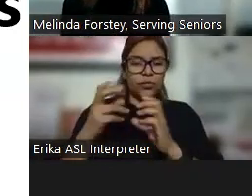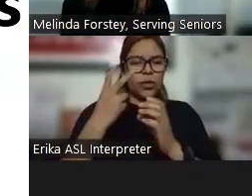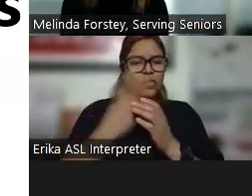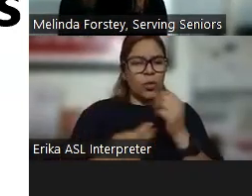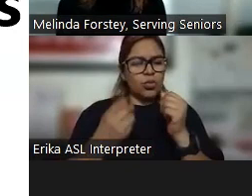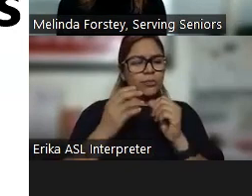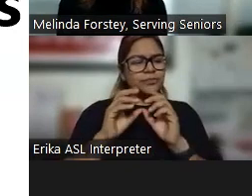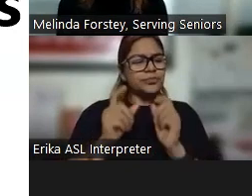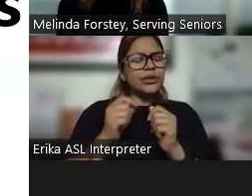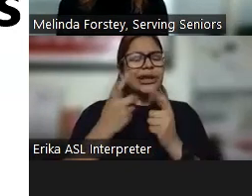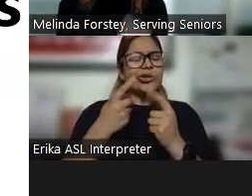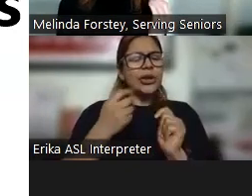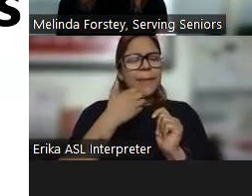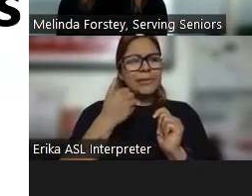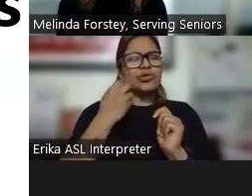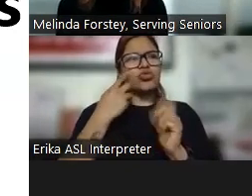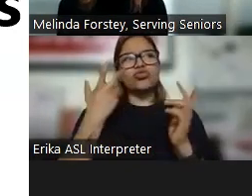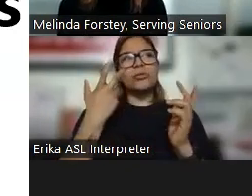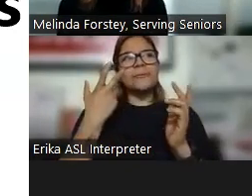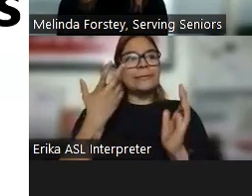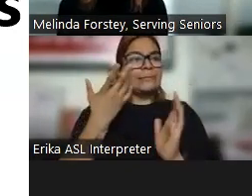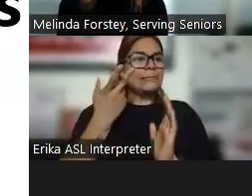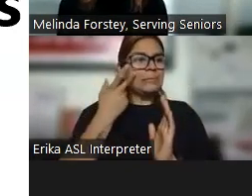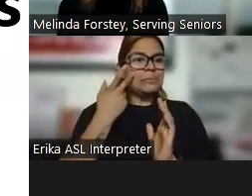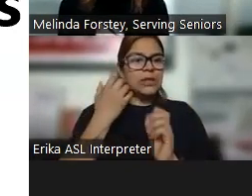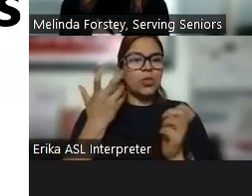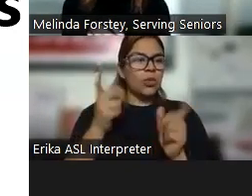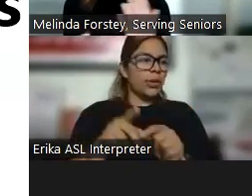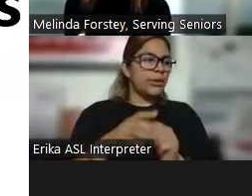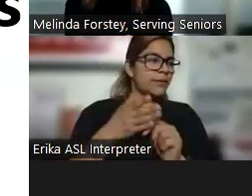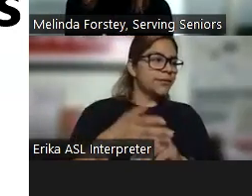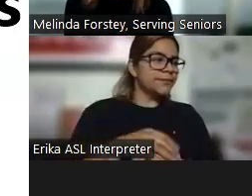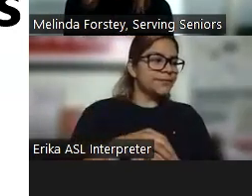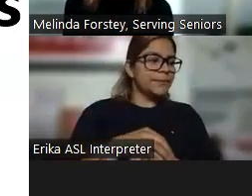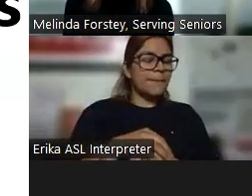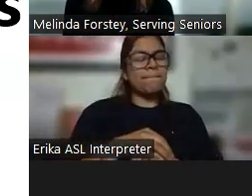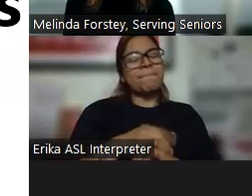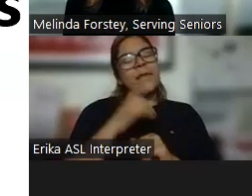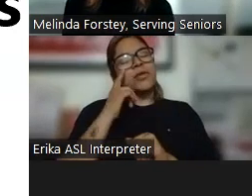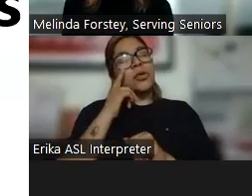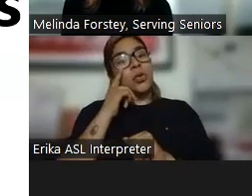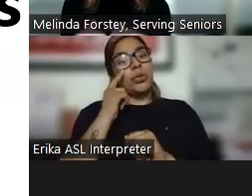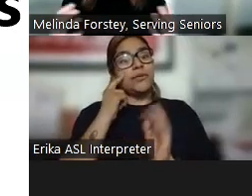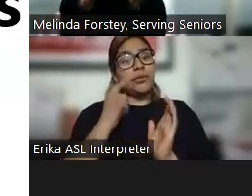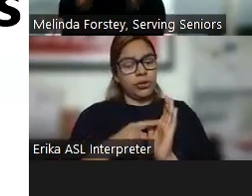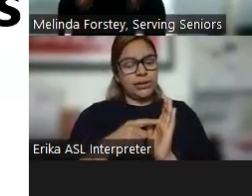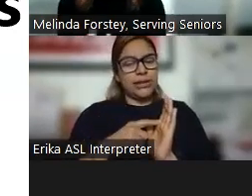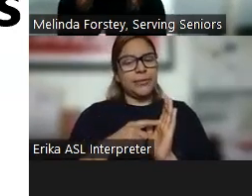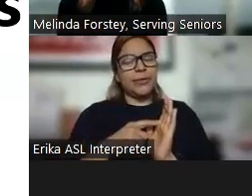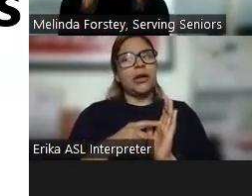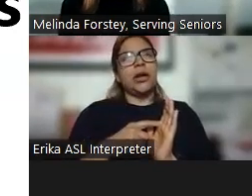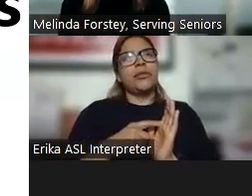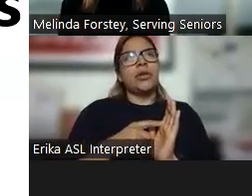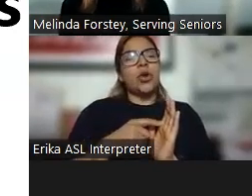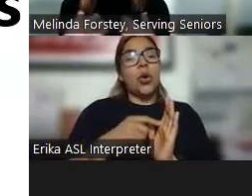key findings. So one of the most important findings that our study showed was that the majority of